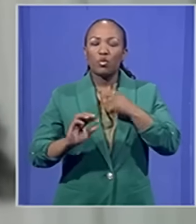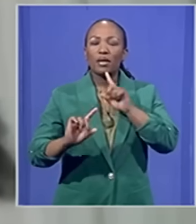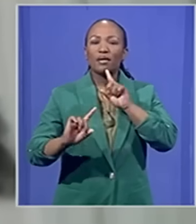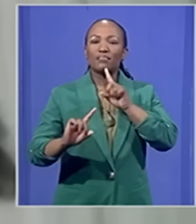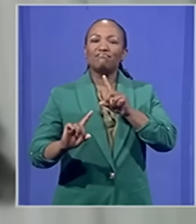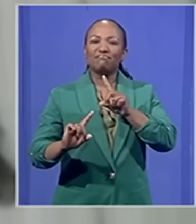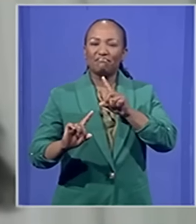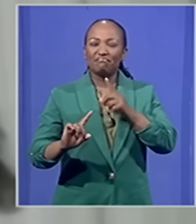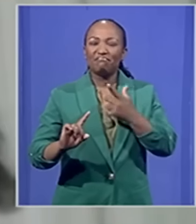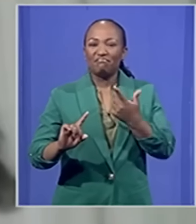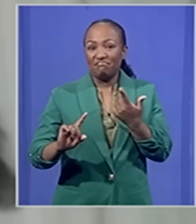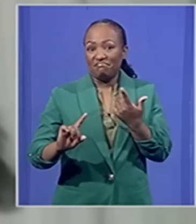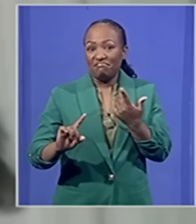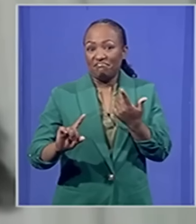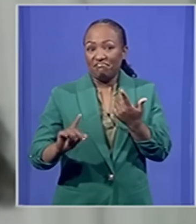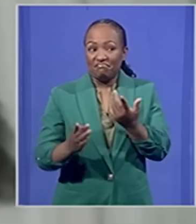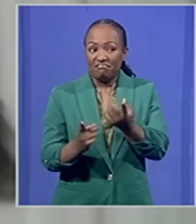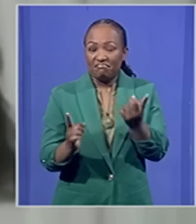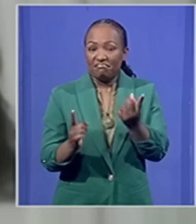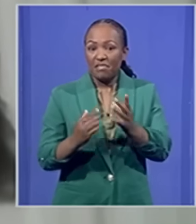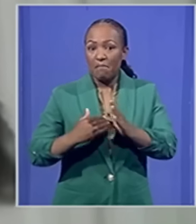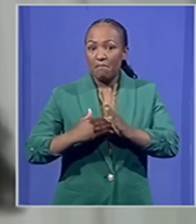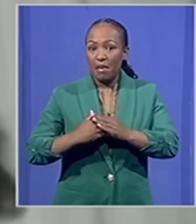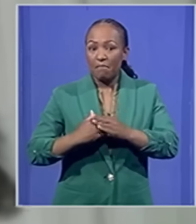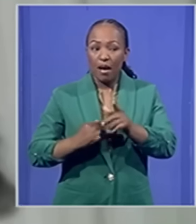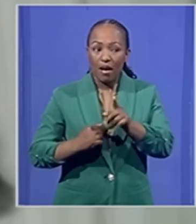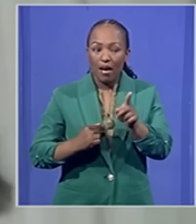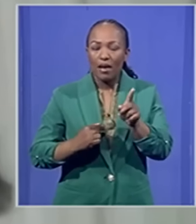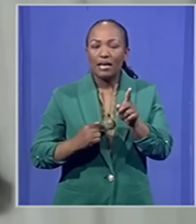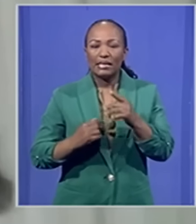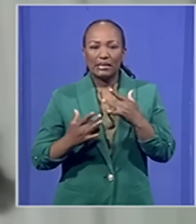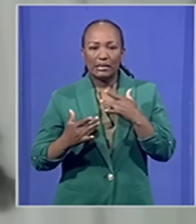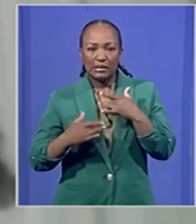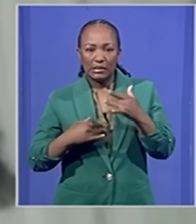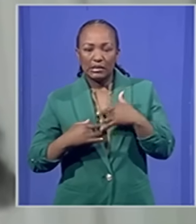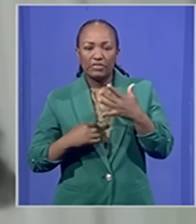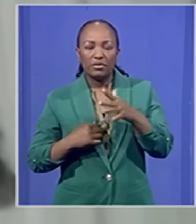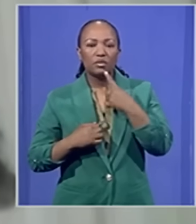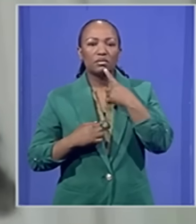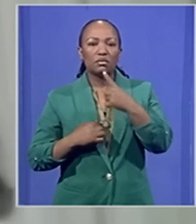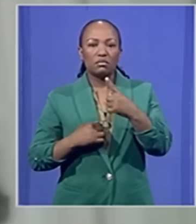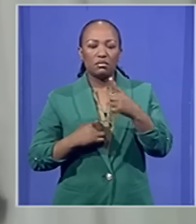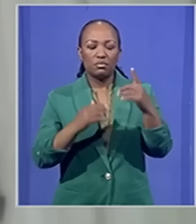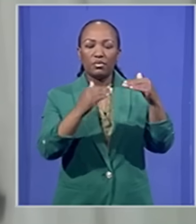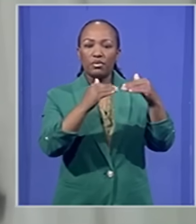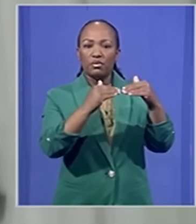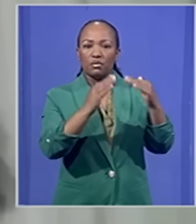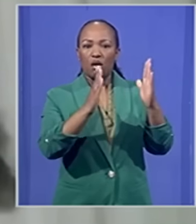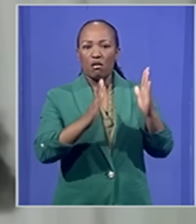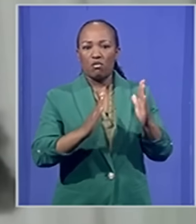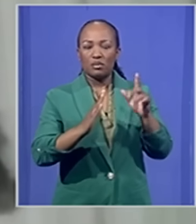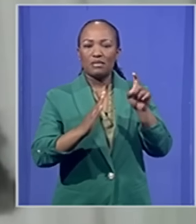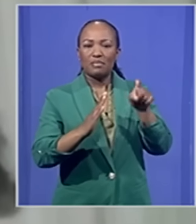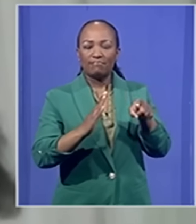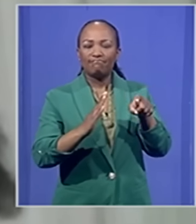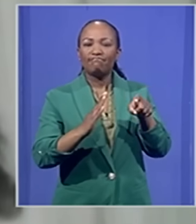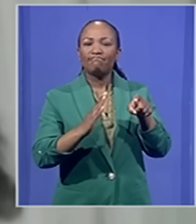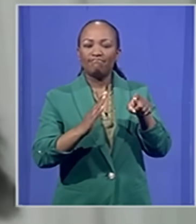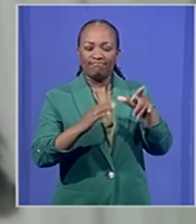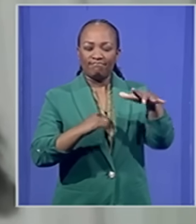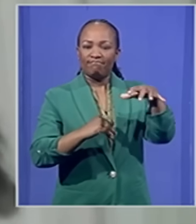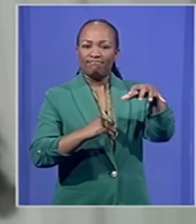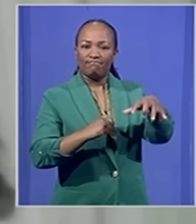need that members had expressed of having a house, no matter the temporal structure, where